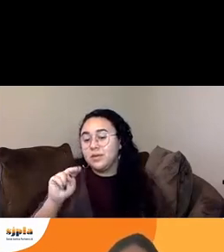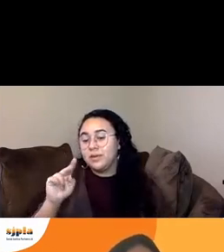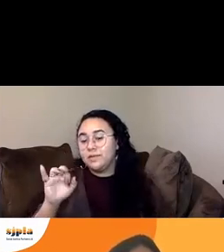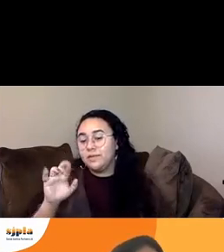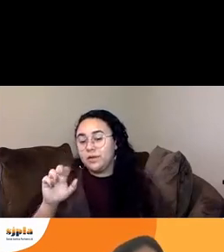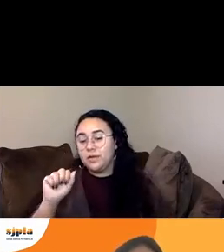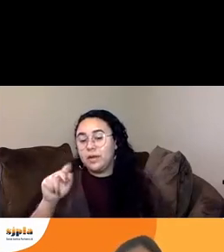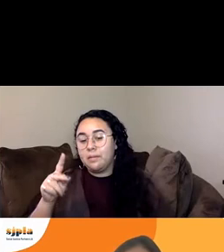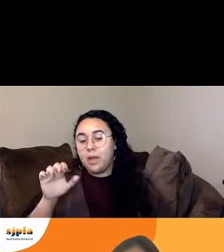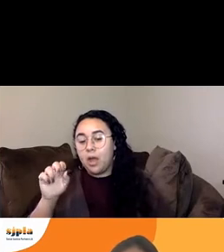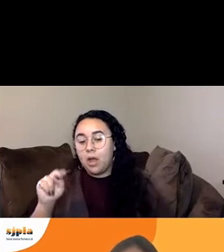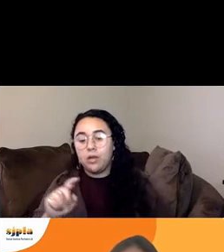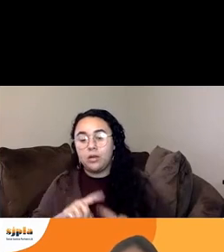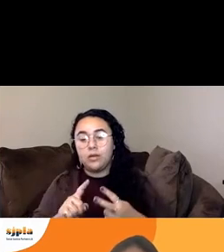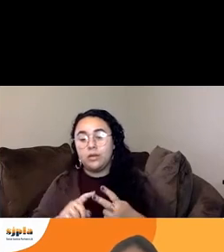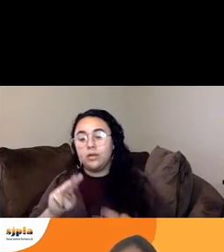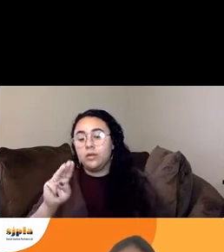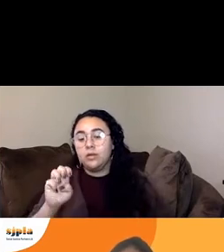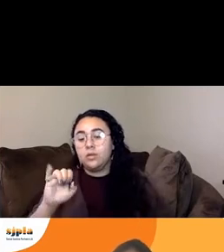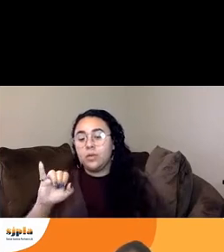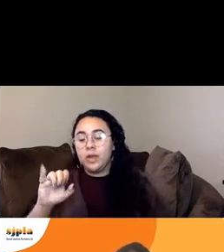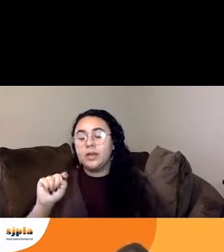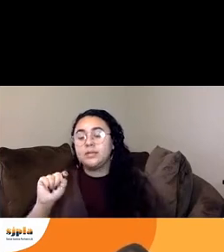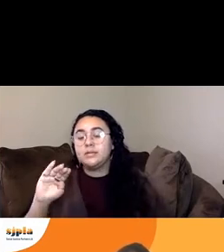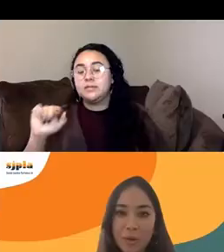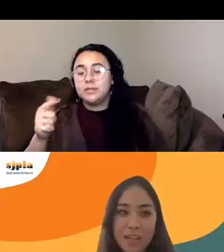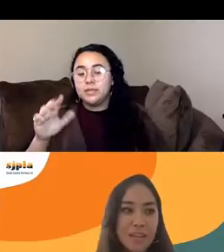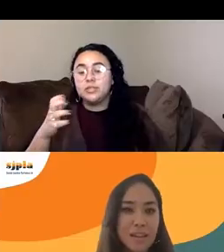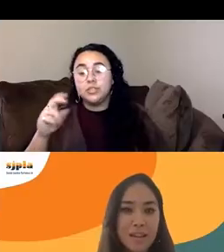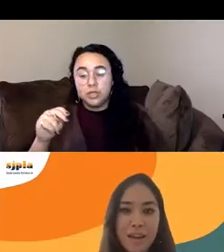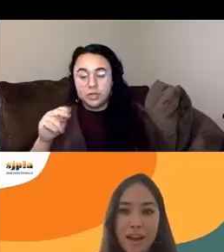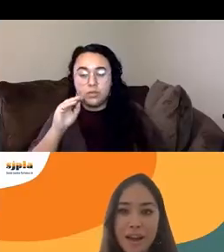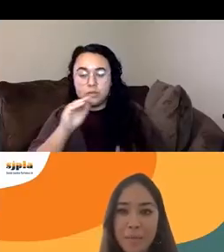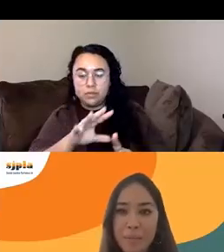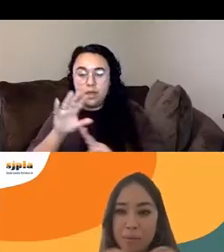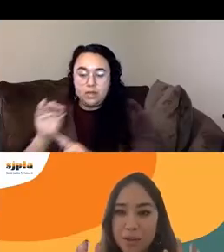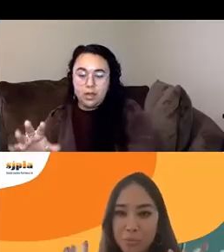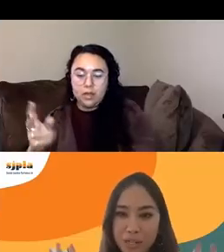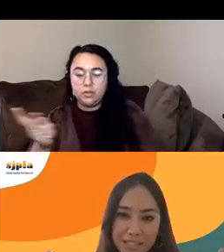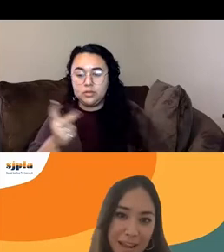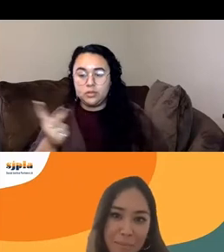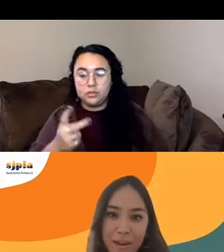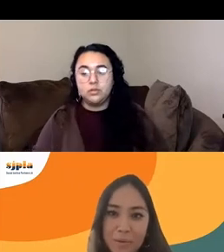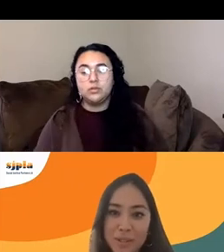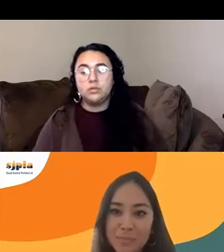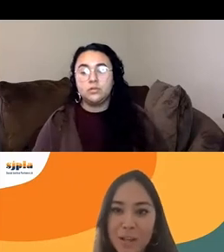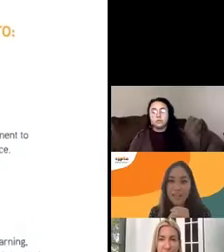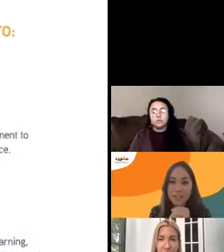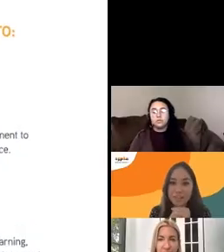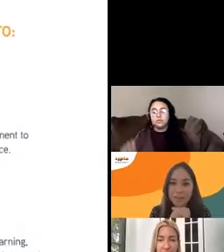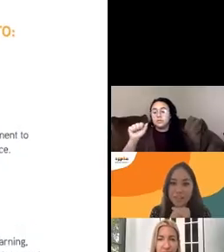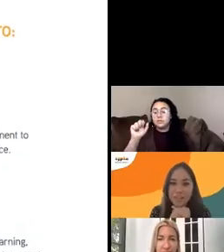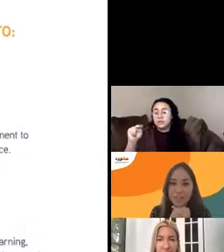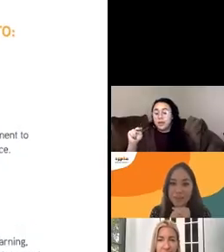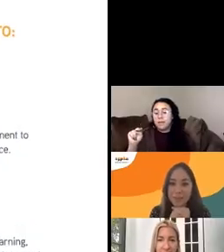Appion and Wei Ting Chen. I think we're going to get a spotlight going, and maybe we can bring Sam back up on the spotlight